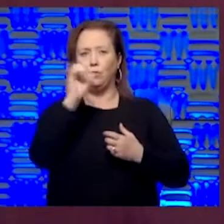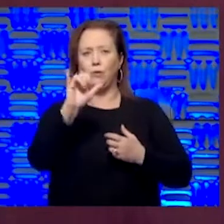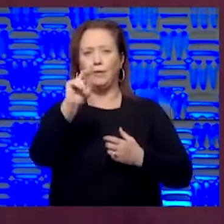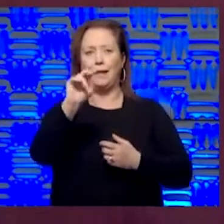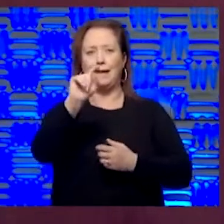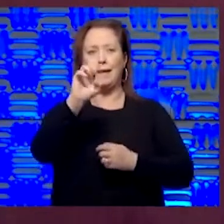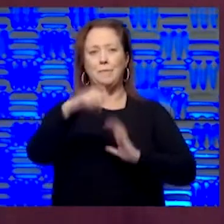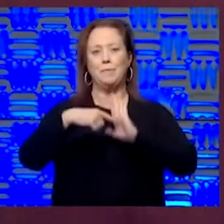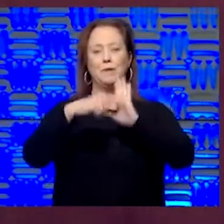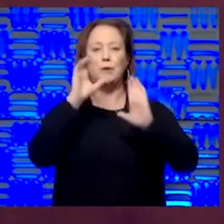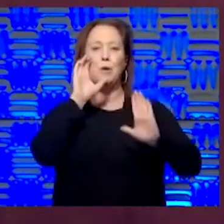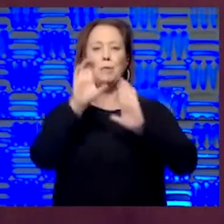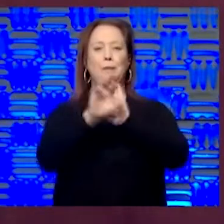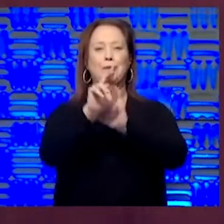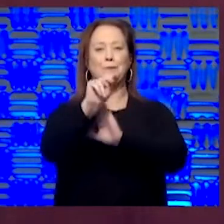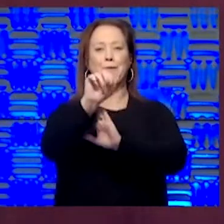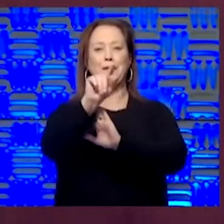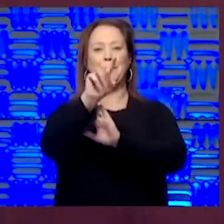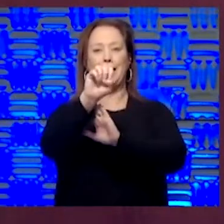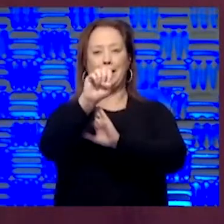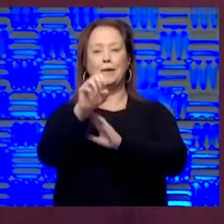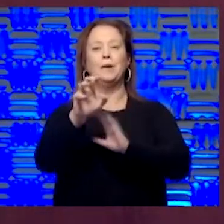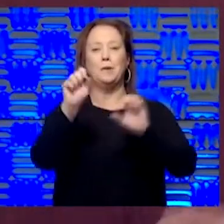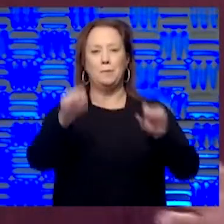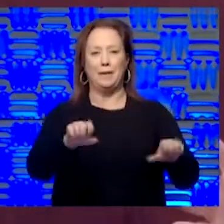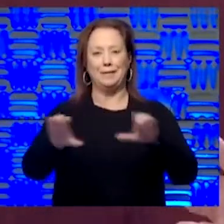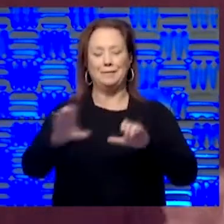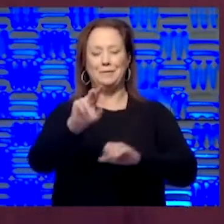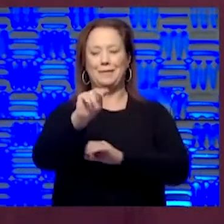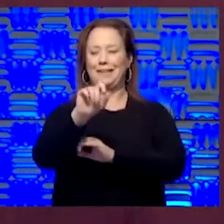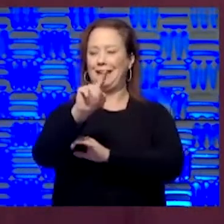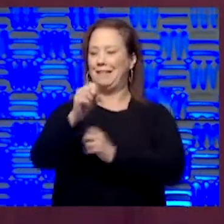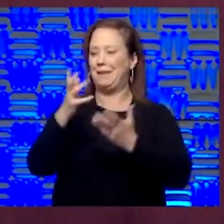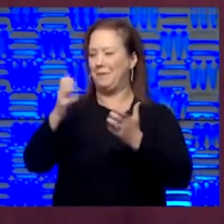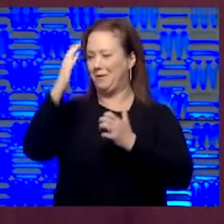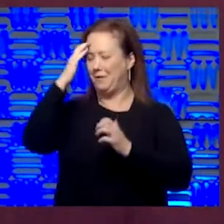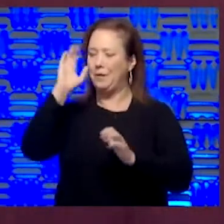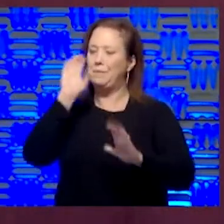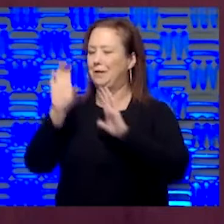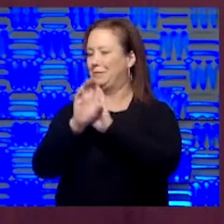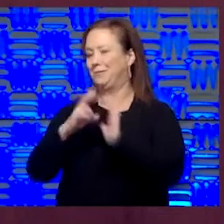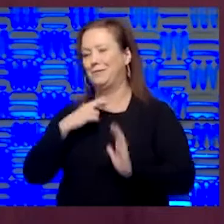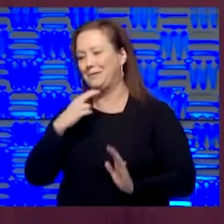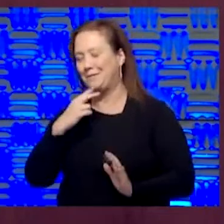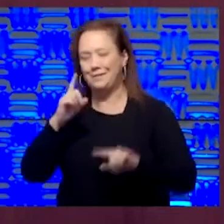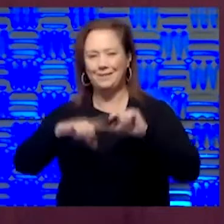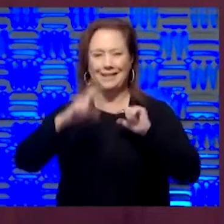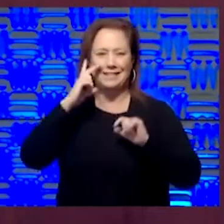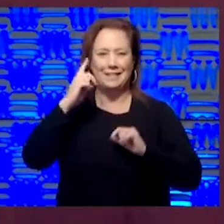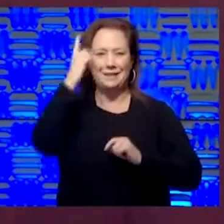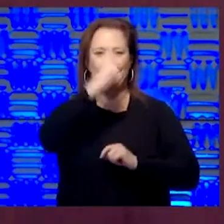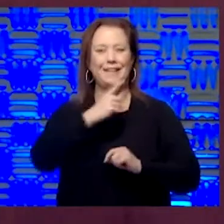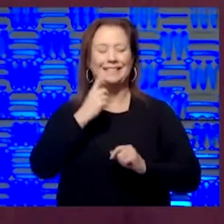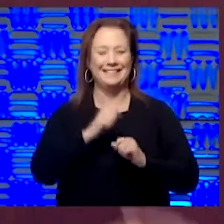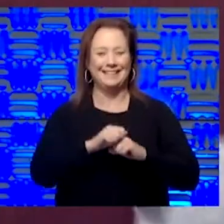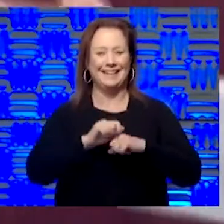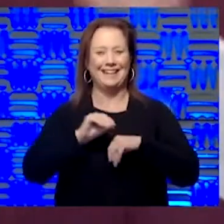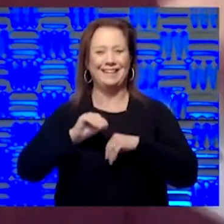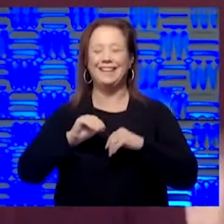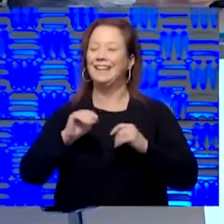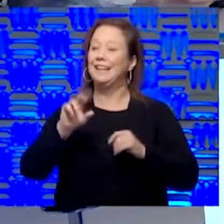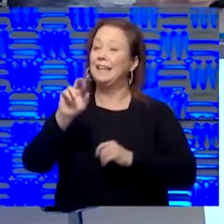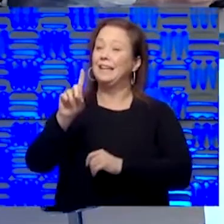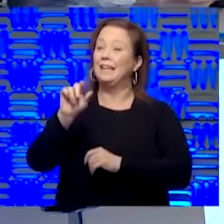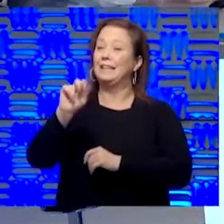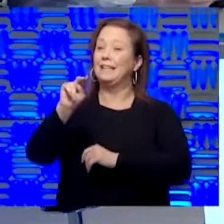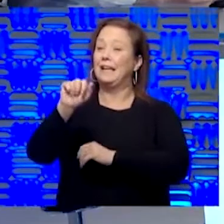show our audience what Nate looks like sometime. We can do that. We got to do that. Otherwise, right now, you're just a voice. We'll do that. Okay, Dana, you want to take